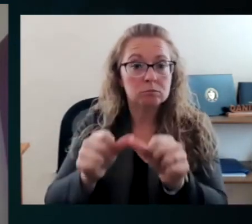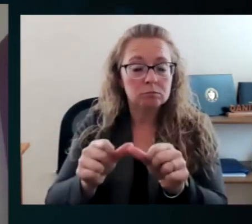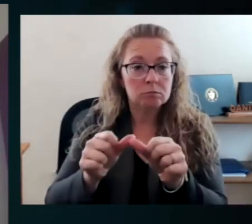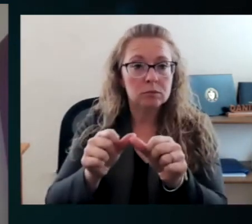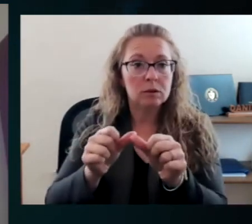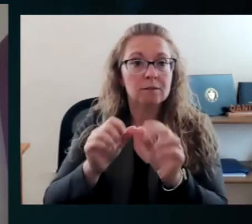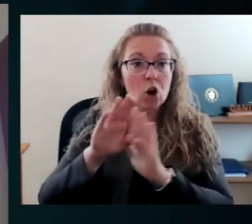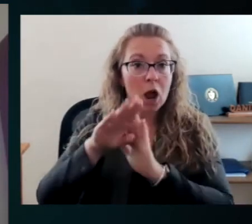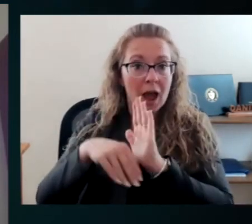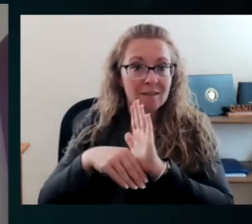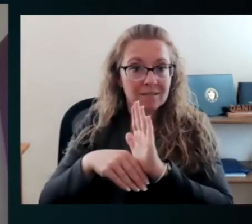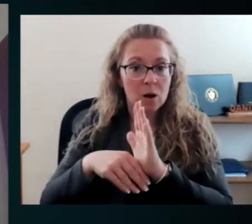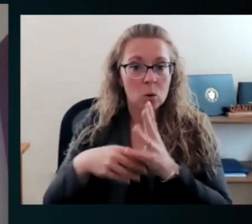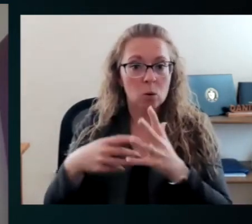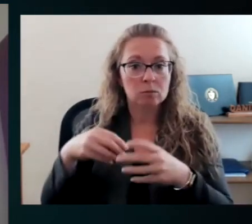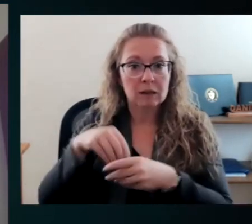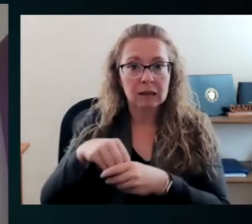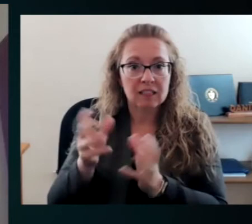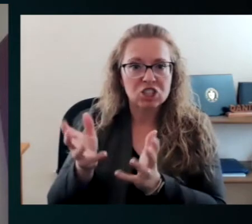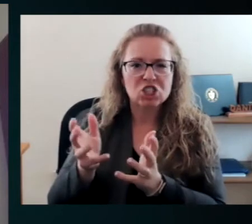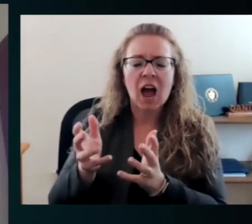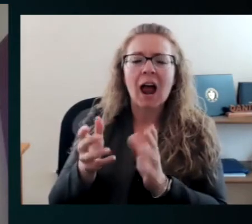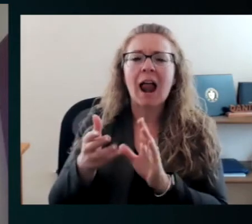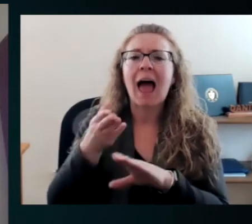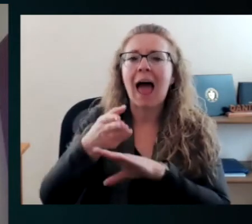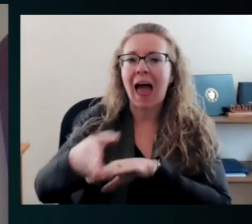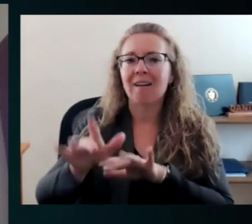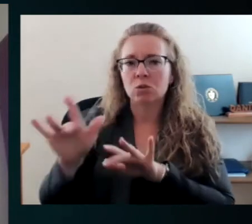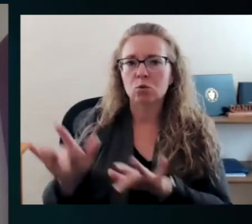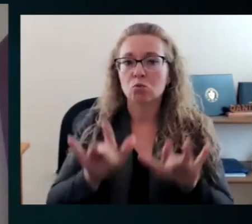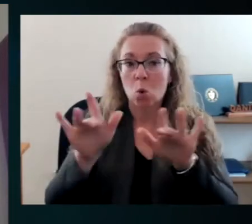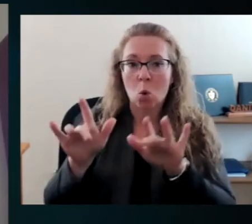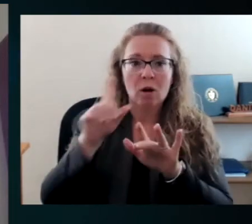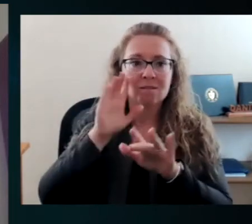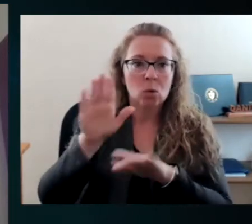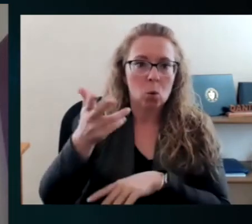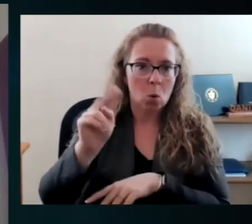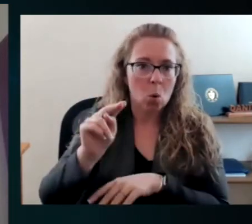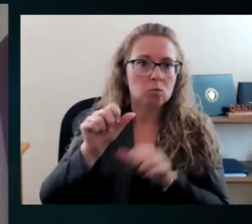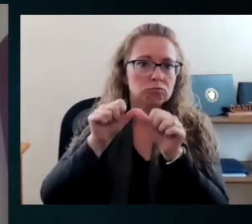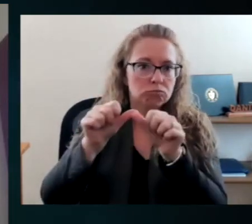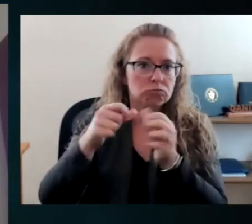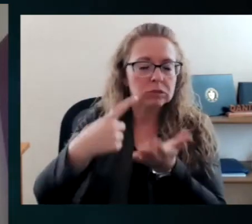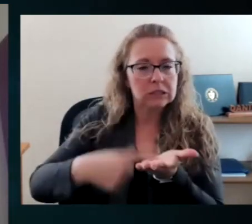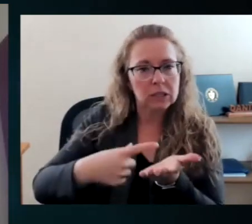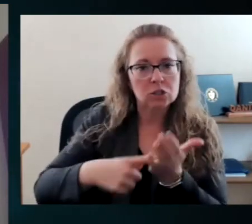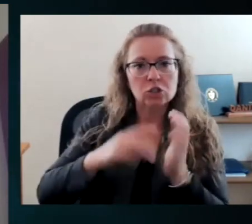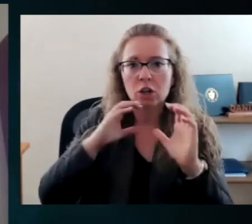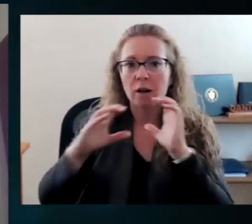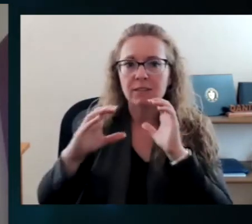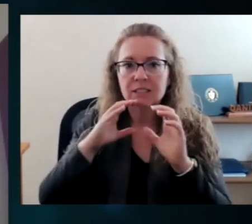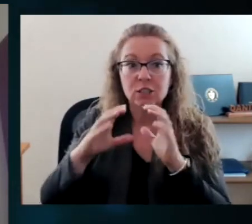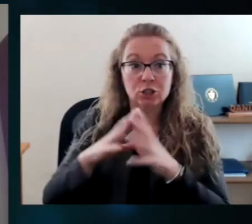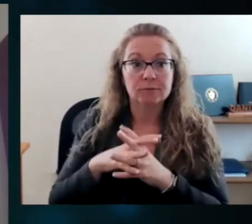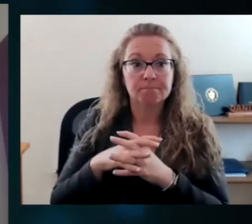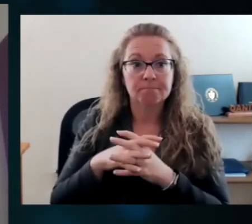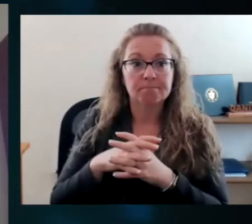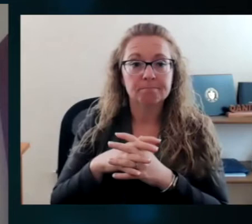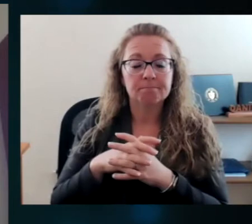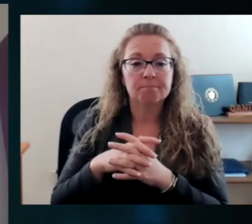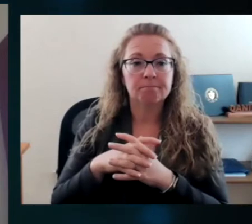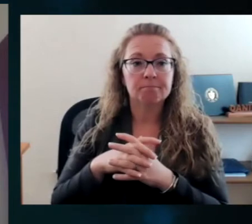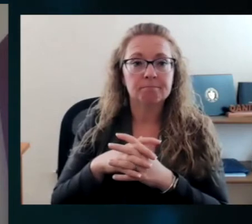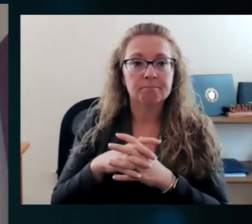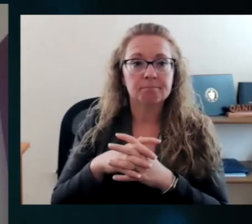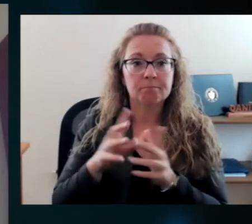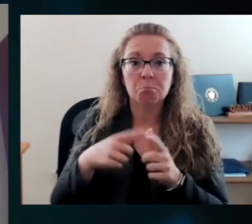this chat of unrecorded time for continued discussion and conversation. And Discord will be available at any point after that as